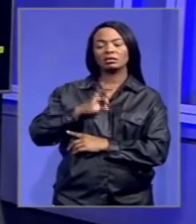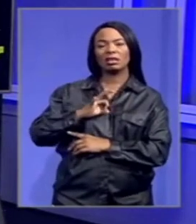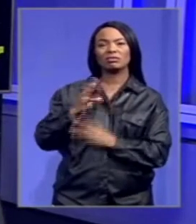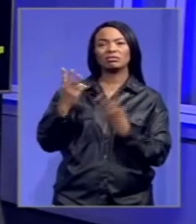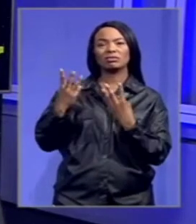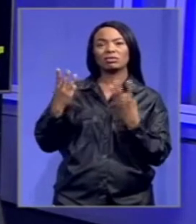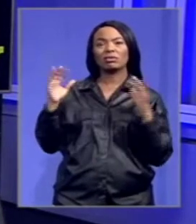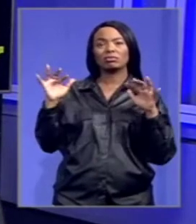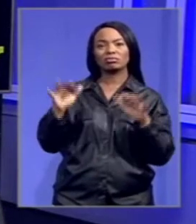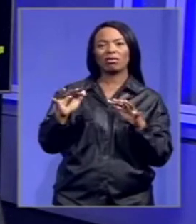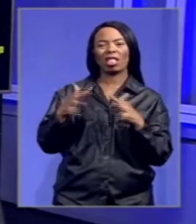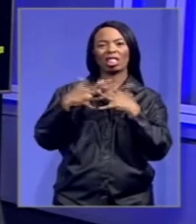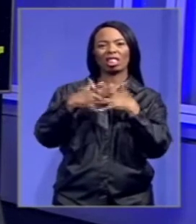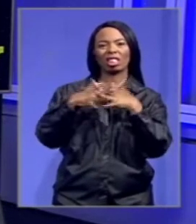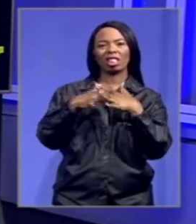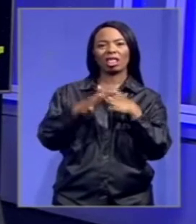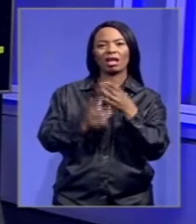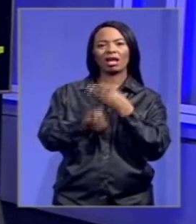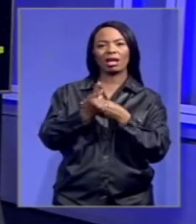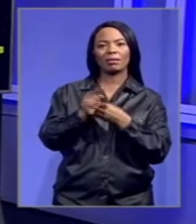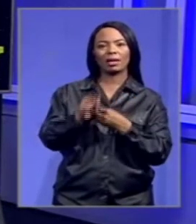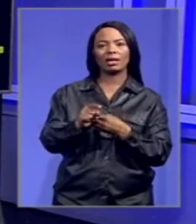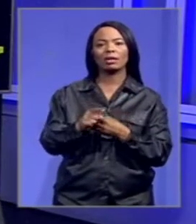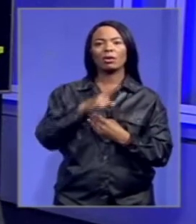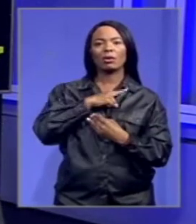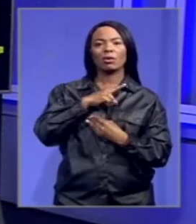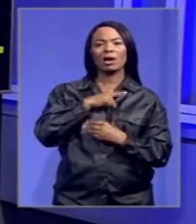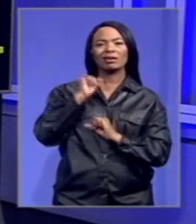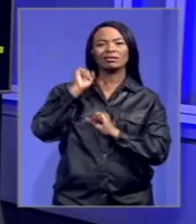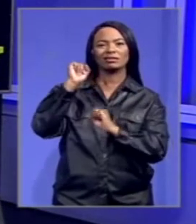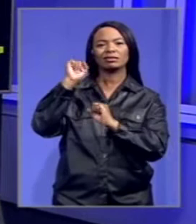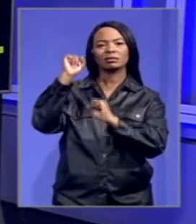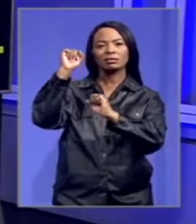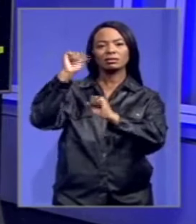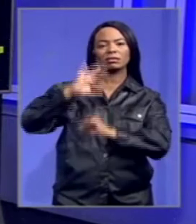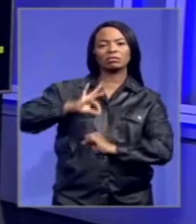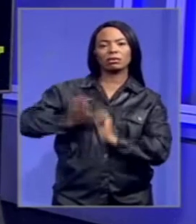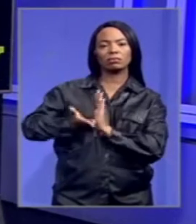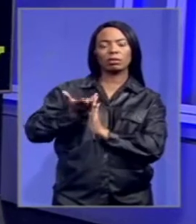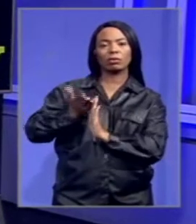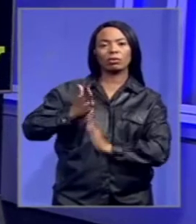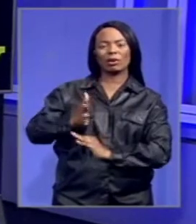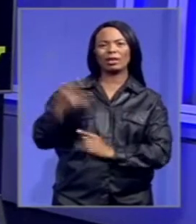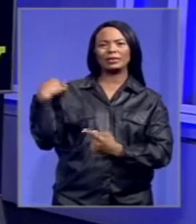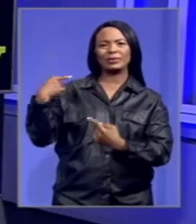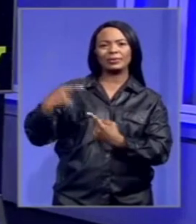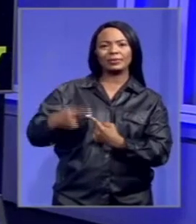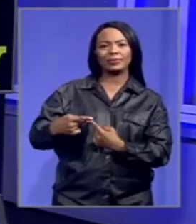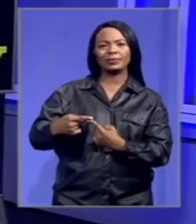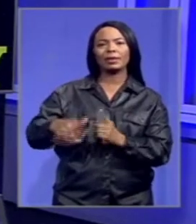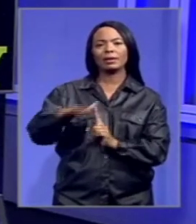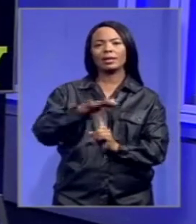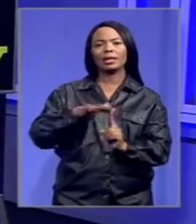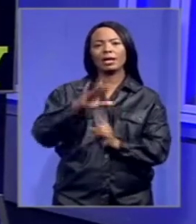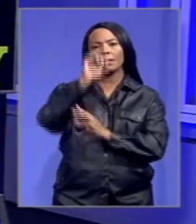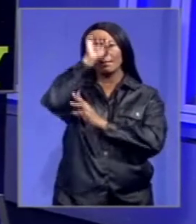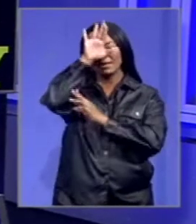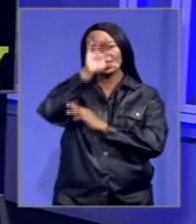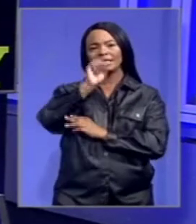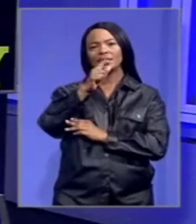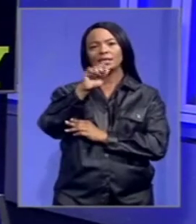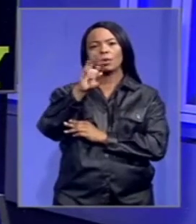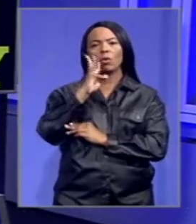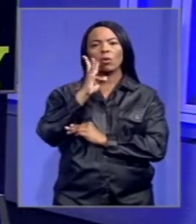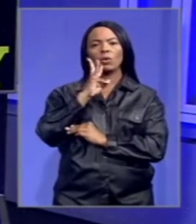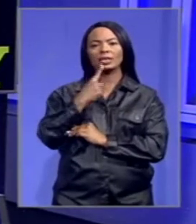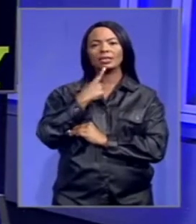tsamaiso ya letsatsi. Basebetsi bana e sa le ba kena striking sa nyollelo meputso morafong wa Gauteng wa Sebanye Stillwater moo ba tseka nyollelo